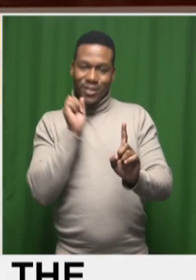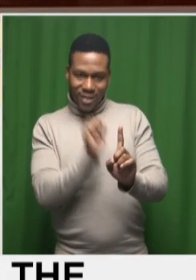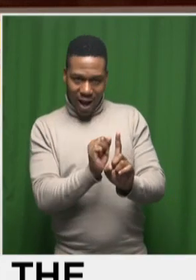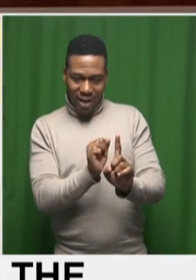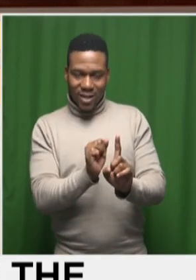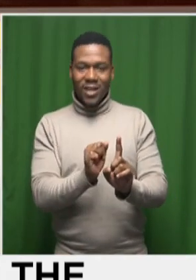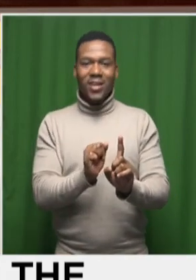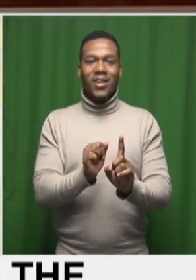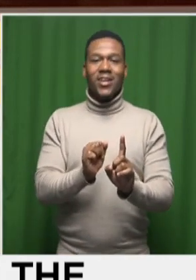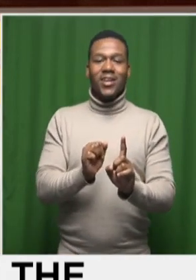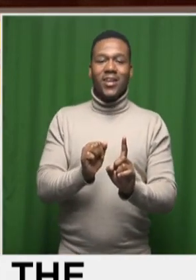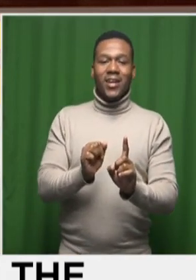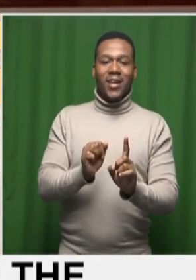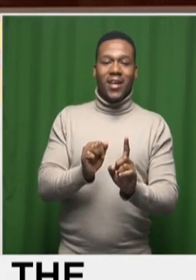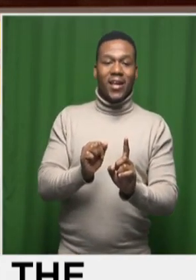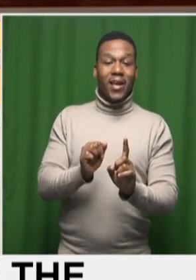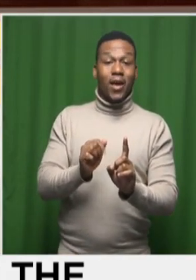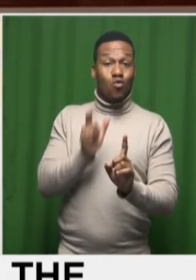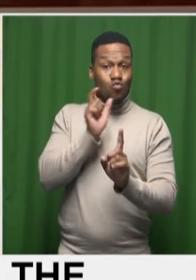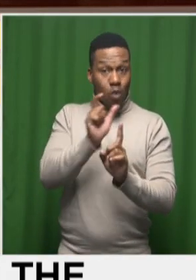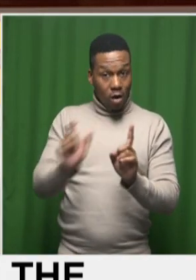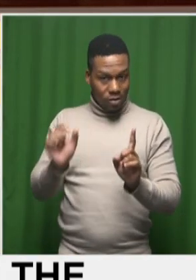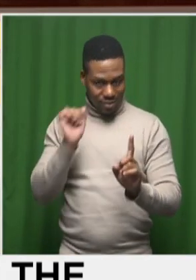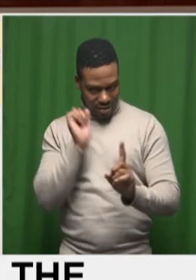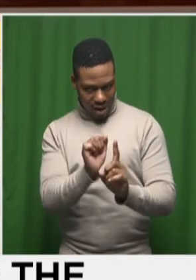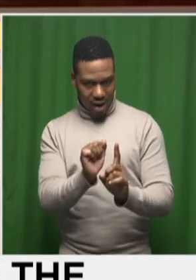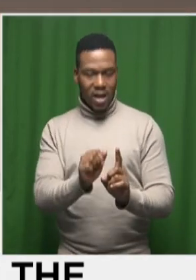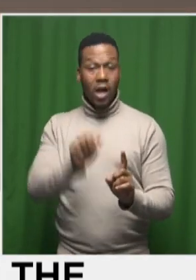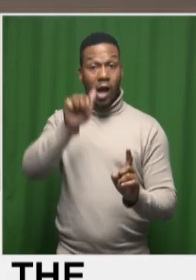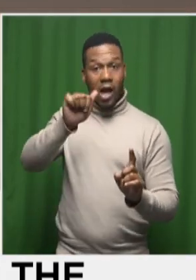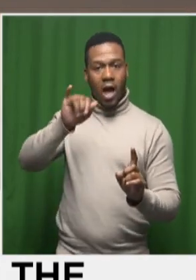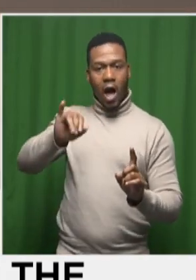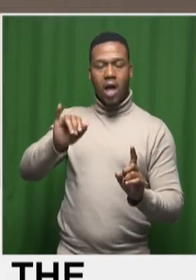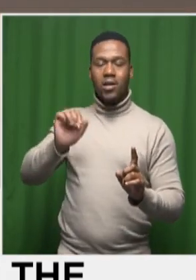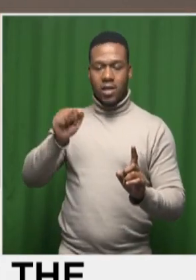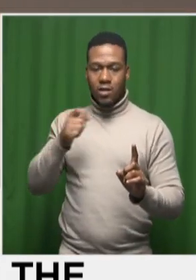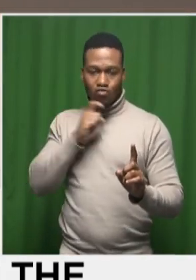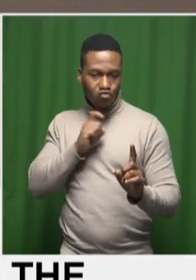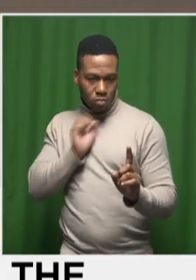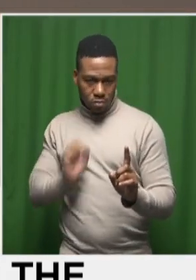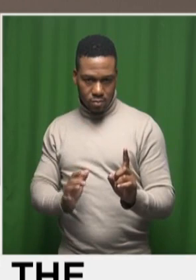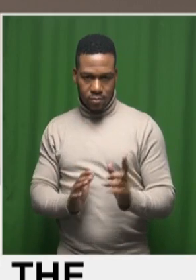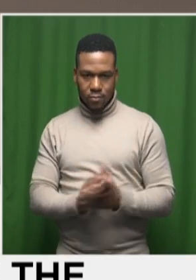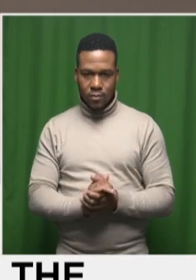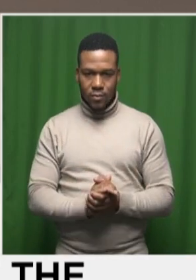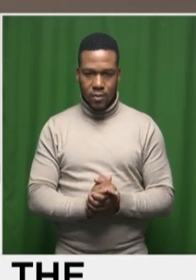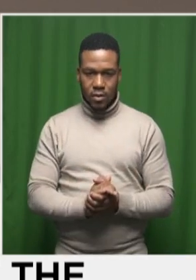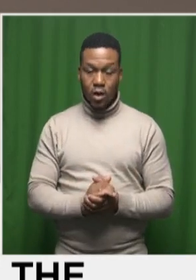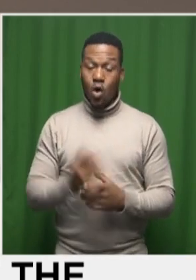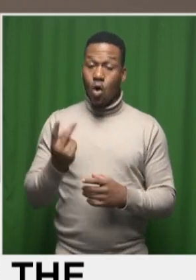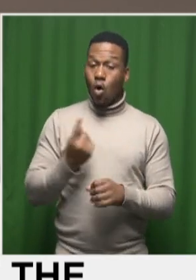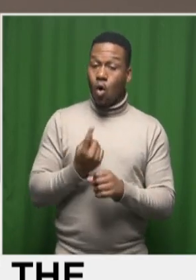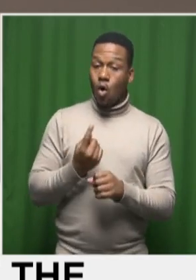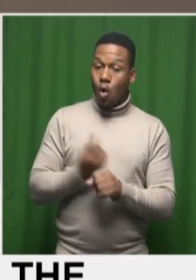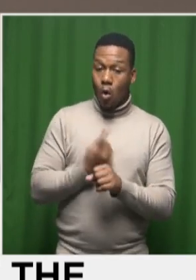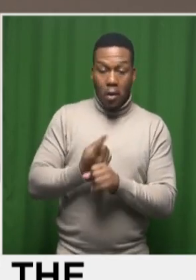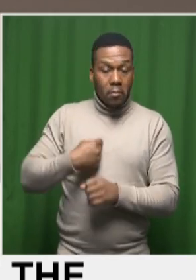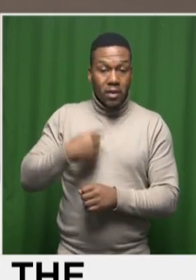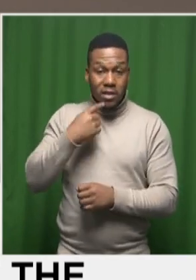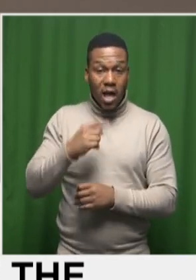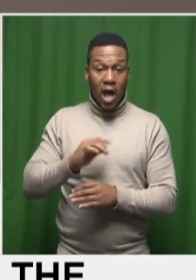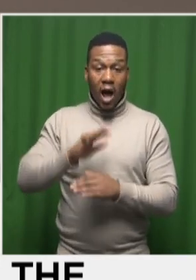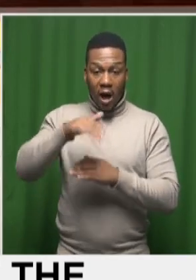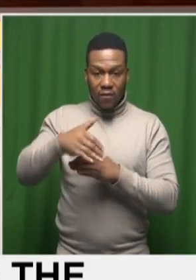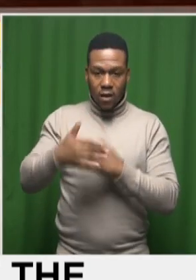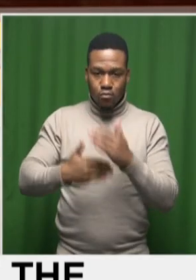the AI and then his words, So, and I always, after this process, I said,